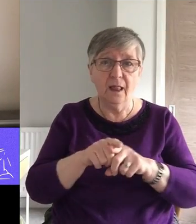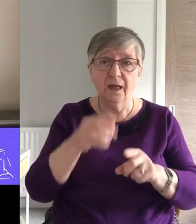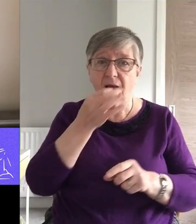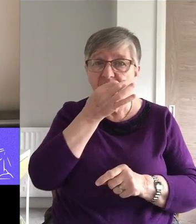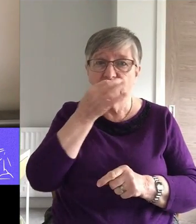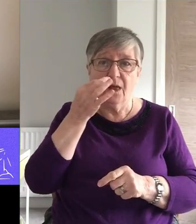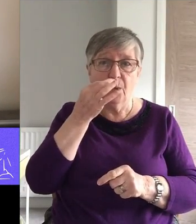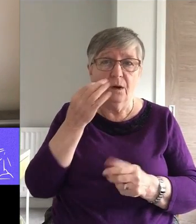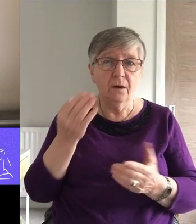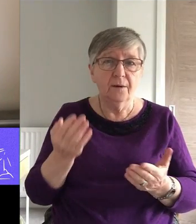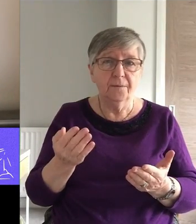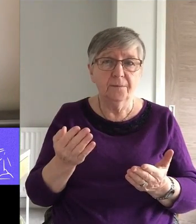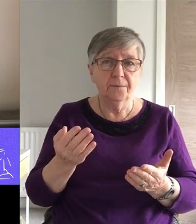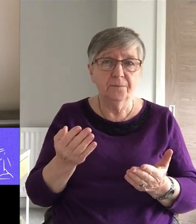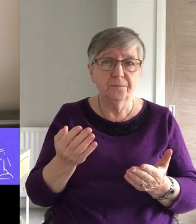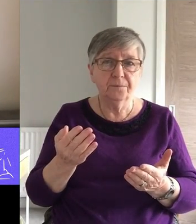flower.